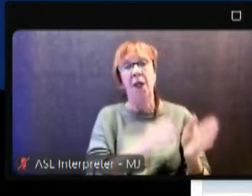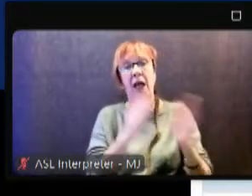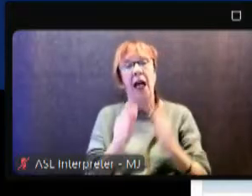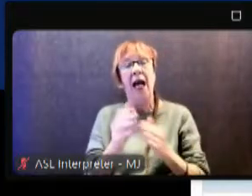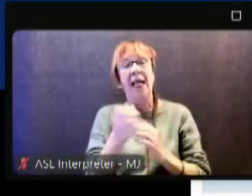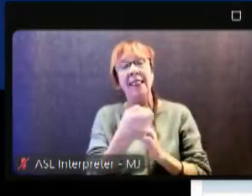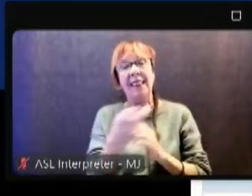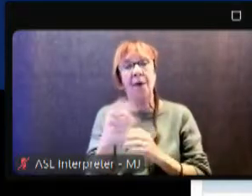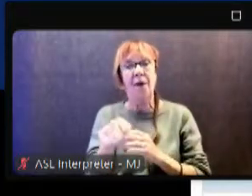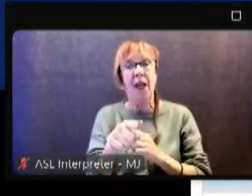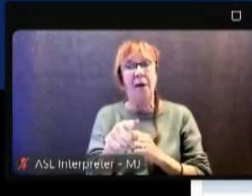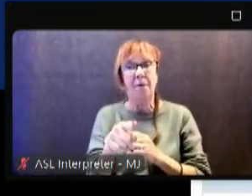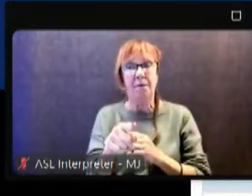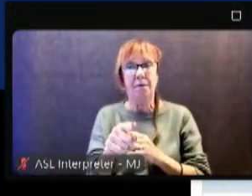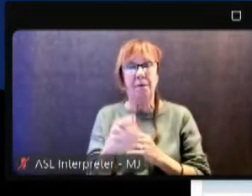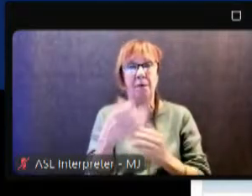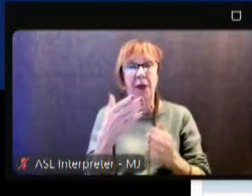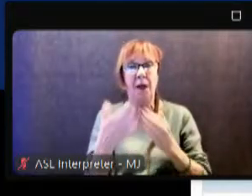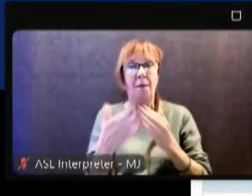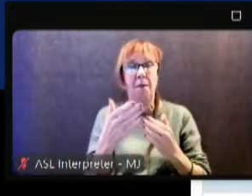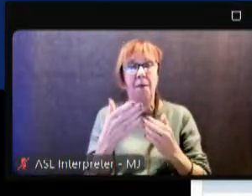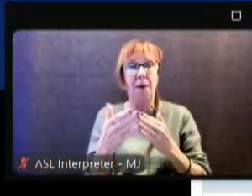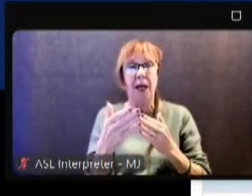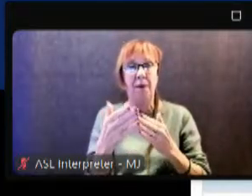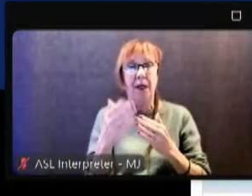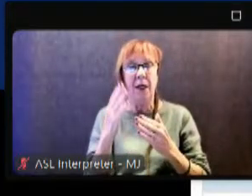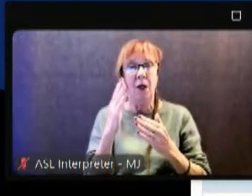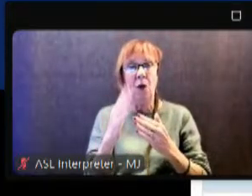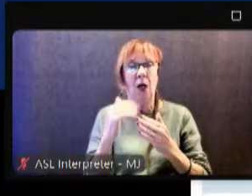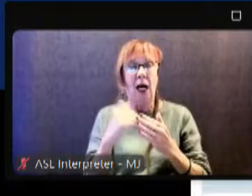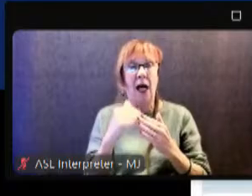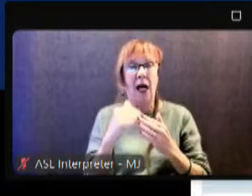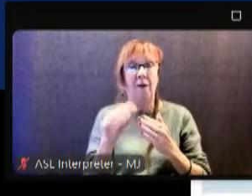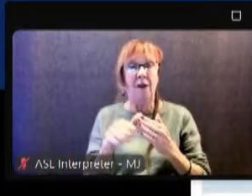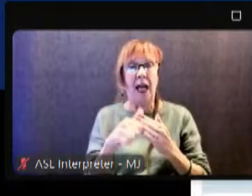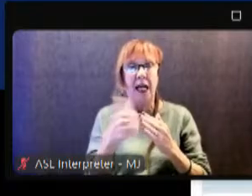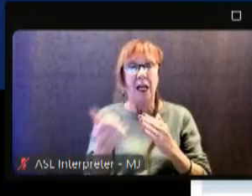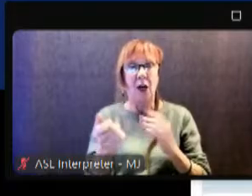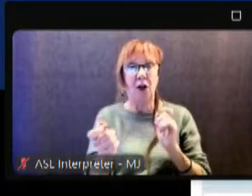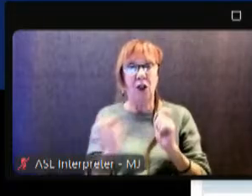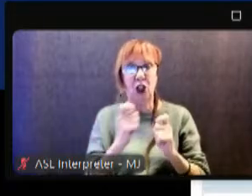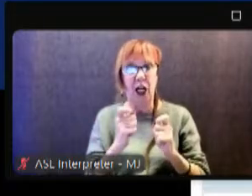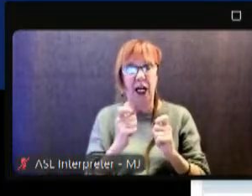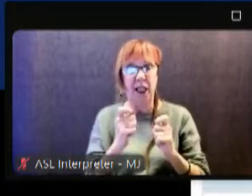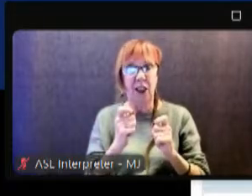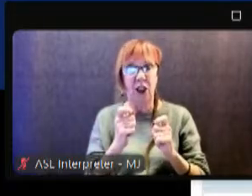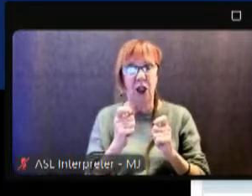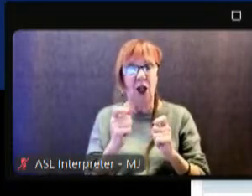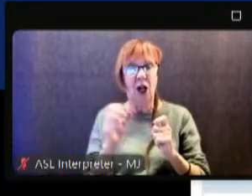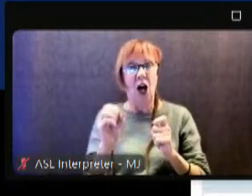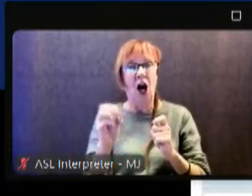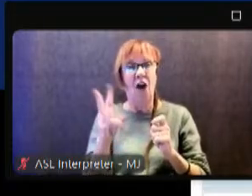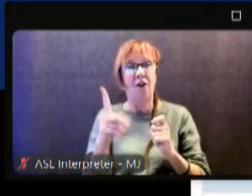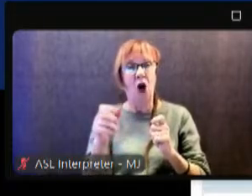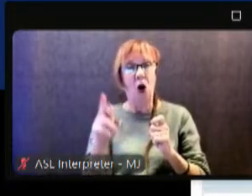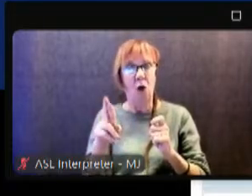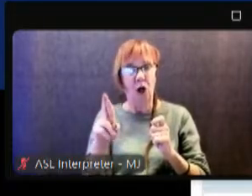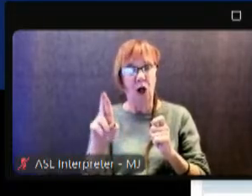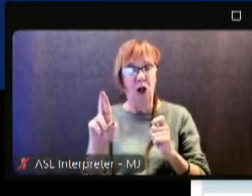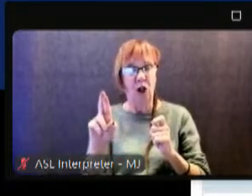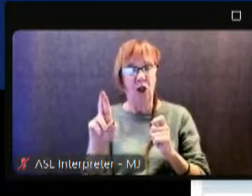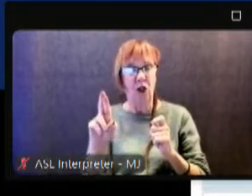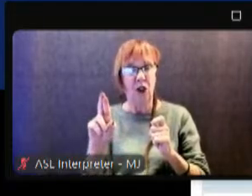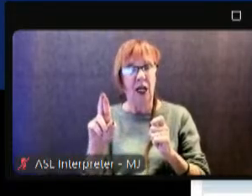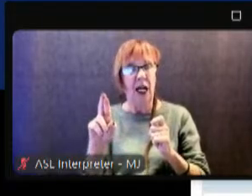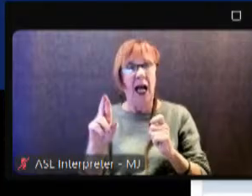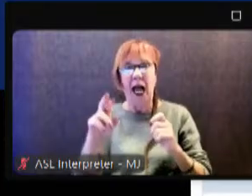another change of ownership that has not been assessed yet, and we have to do that work before applying the new assessment, before applying